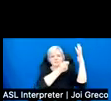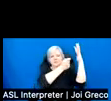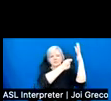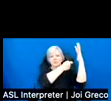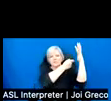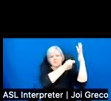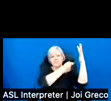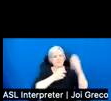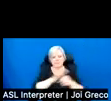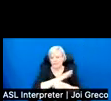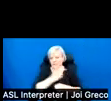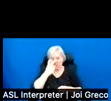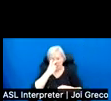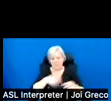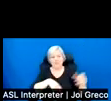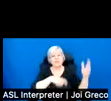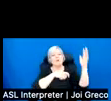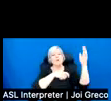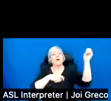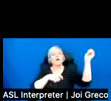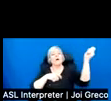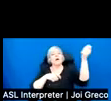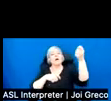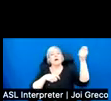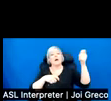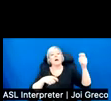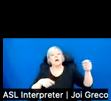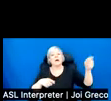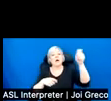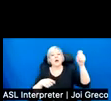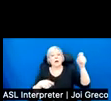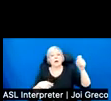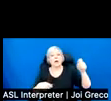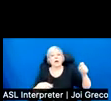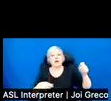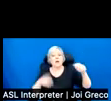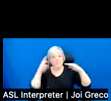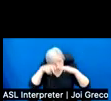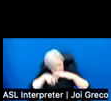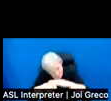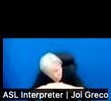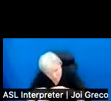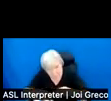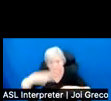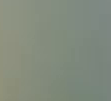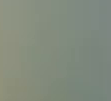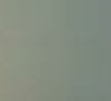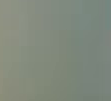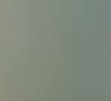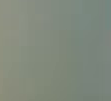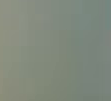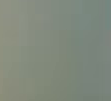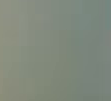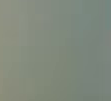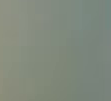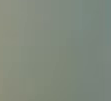he's completely blind, reaches up to the trees with his cane, realizes they're there, and manages to duck under them as he continues on his walk. So